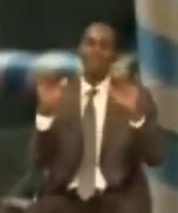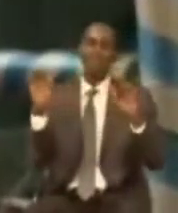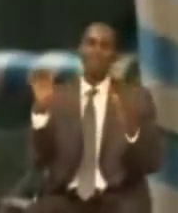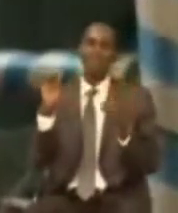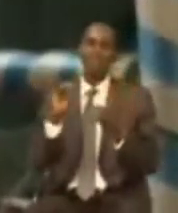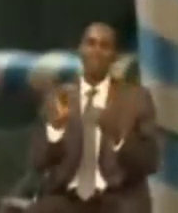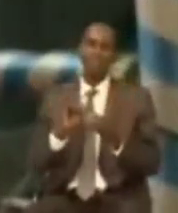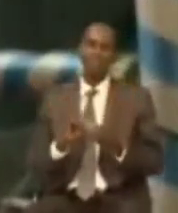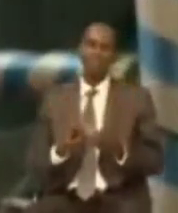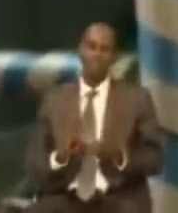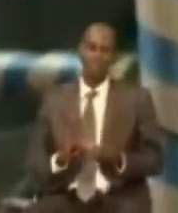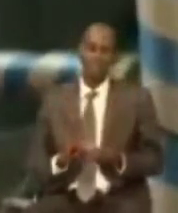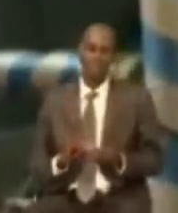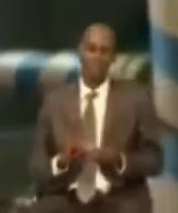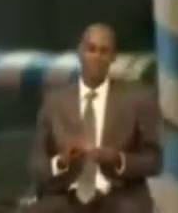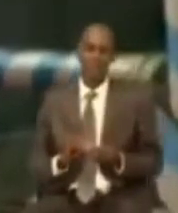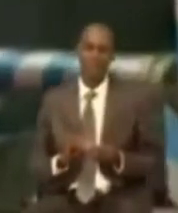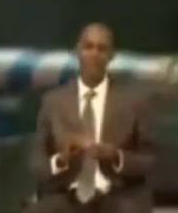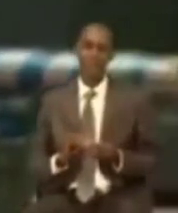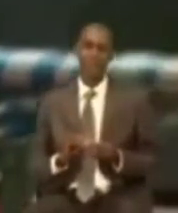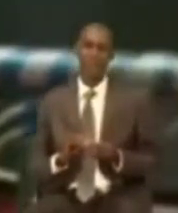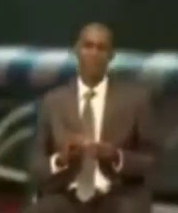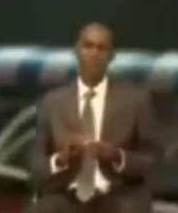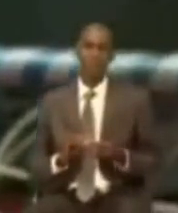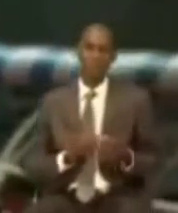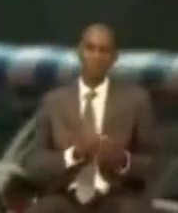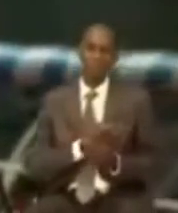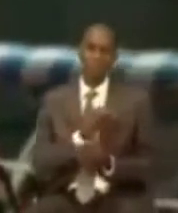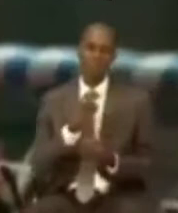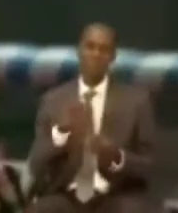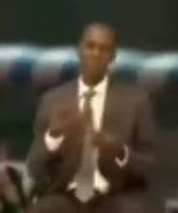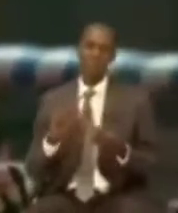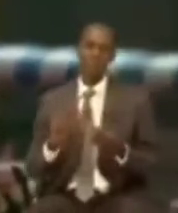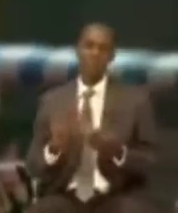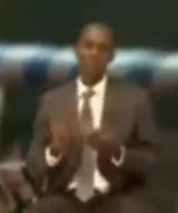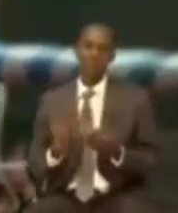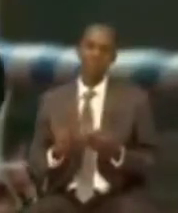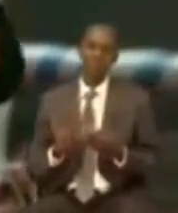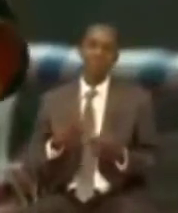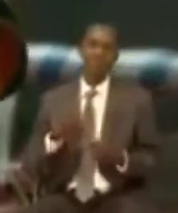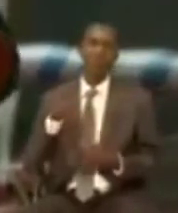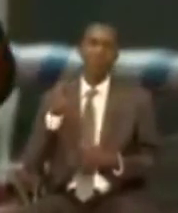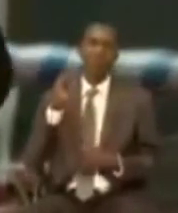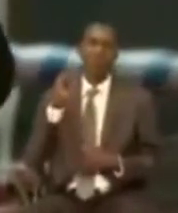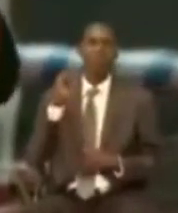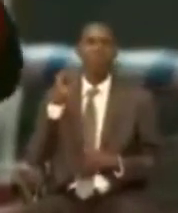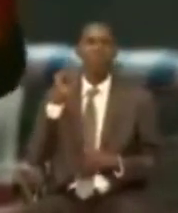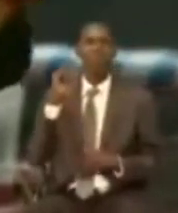more. When you're done,